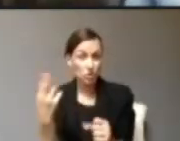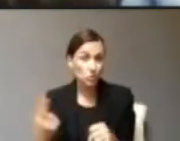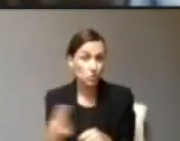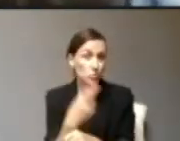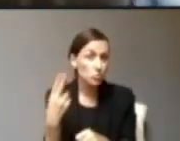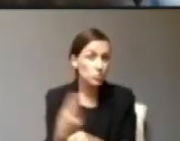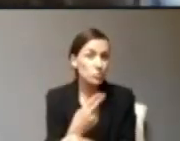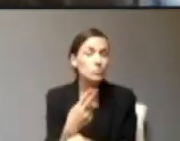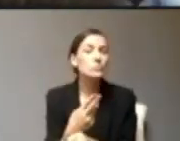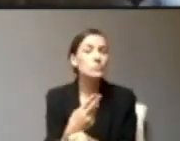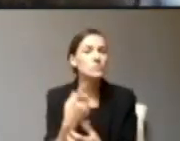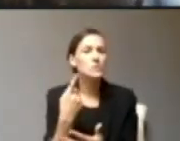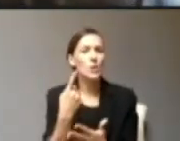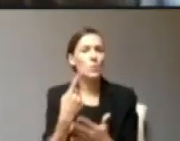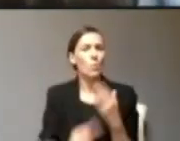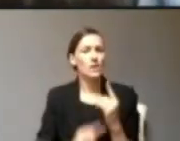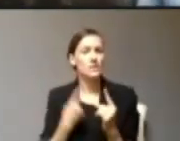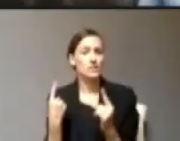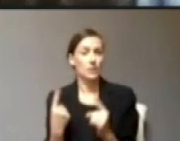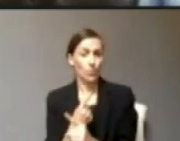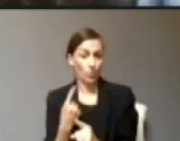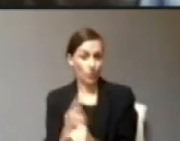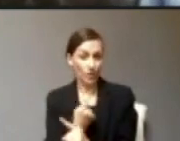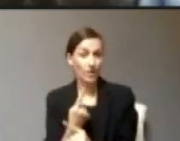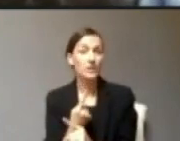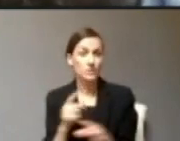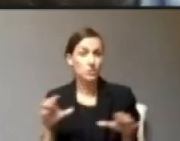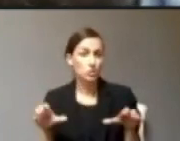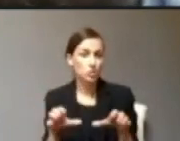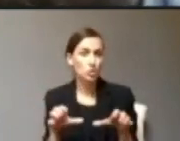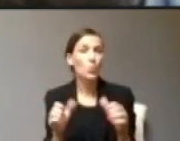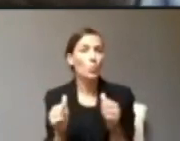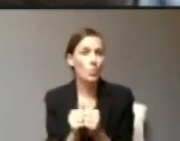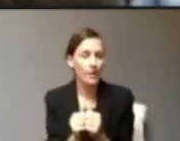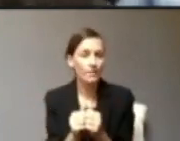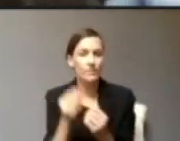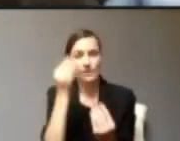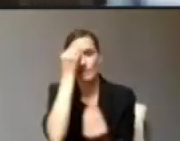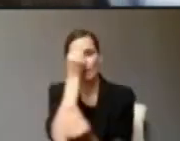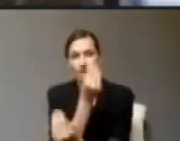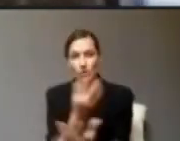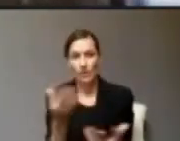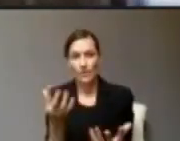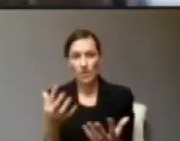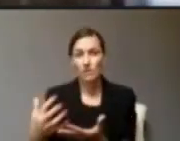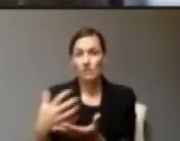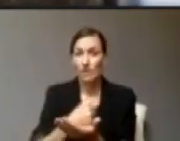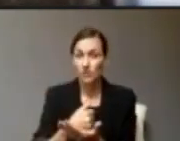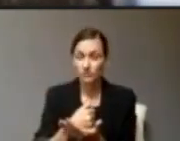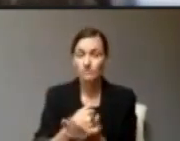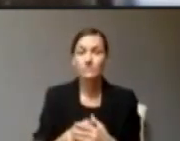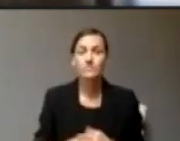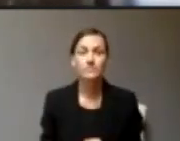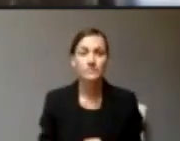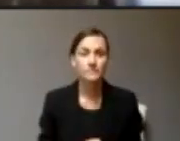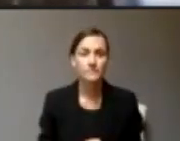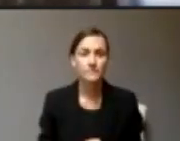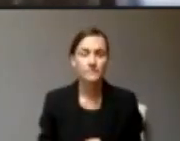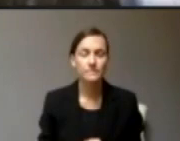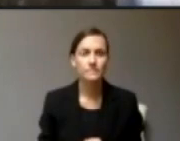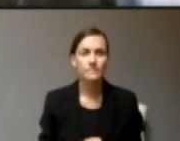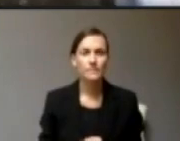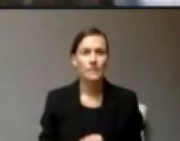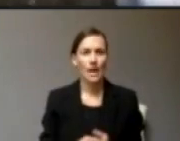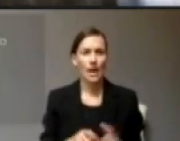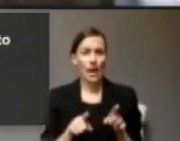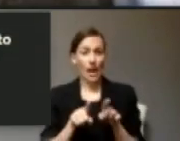and what's appropriate to do with information that's collected through this approach. I think it's essential that as we deploy